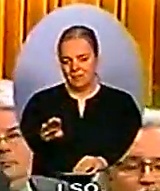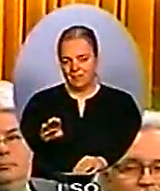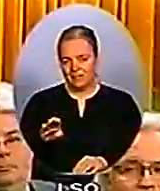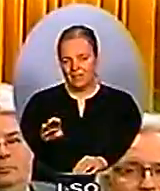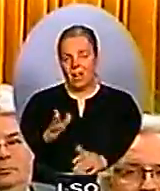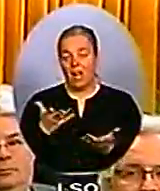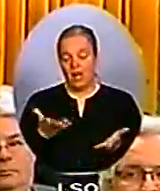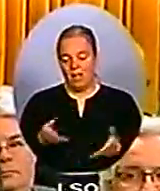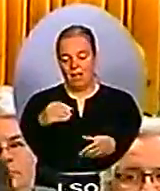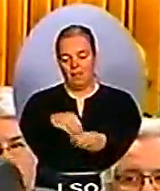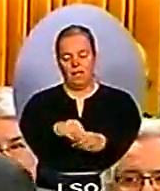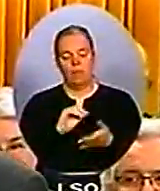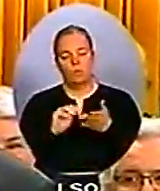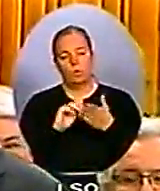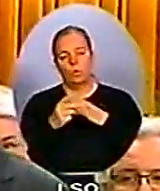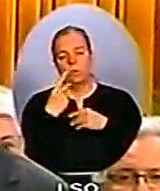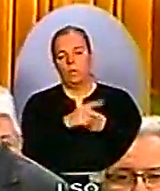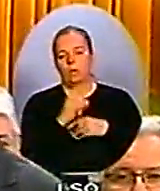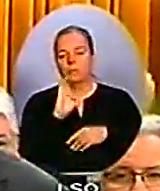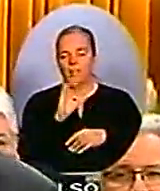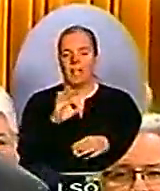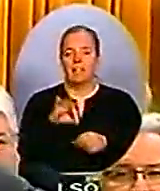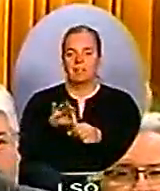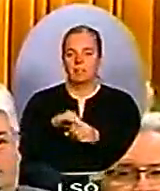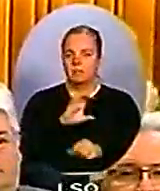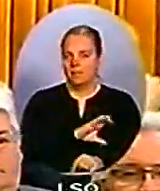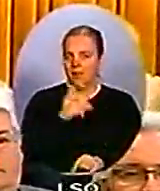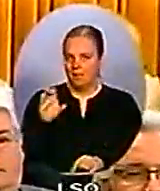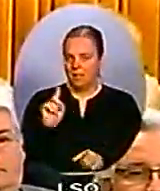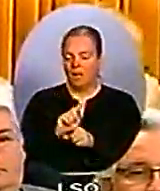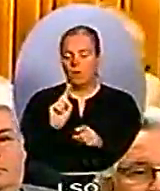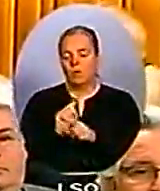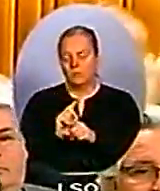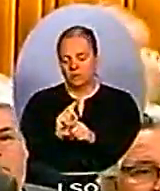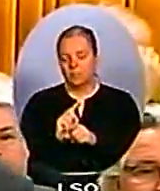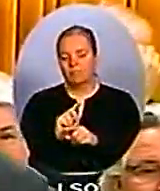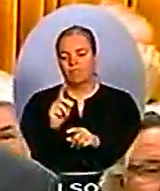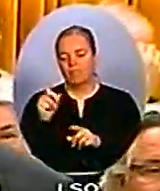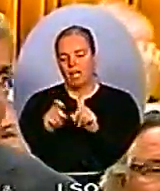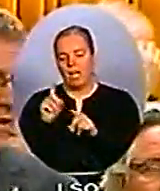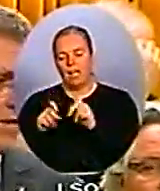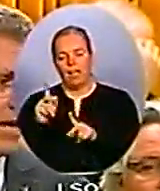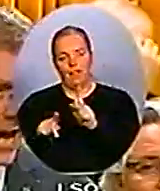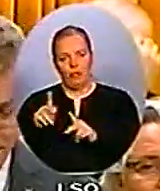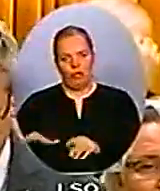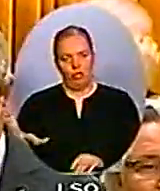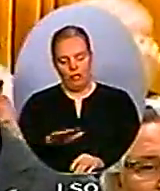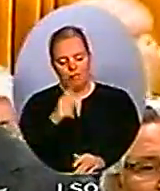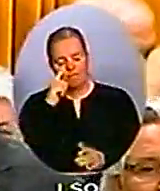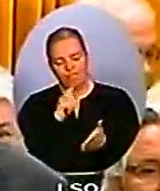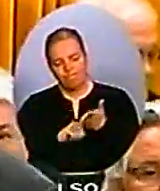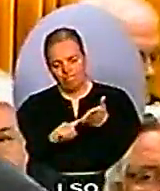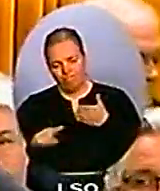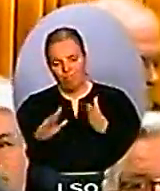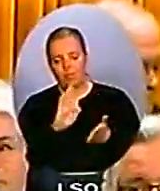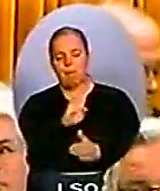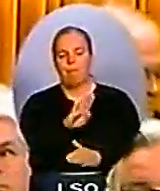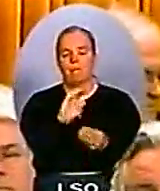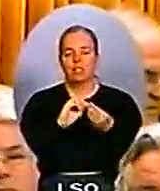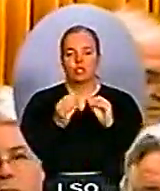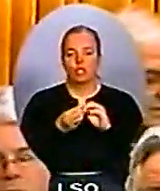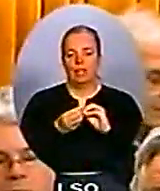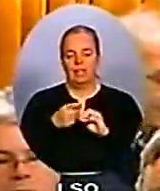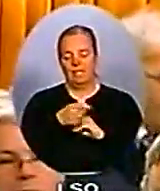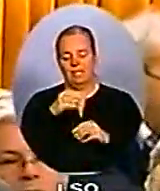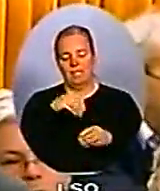Elections Canada are going over the Conservative database to find out who had access with Pierre Poutine, but a funny thing happened. The database has